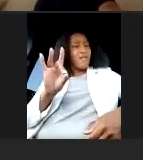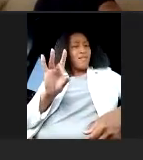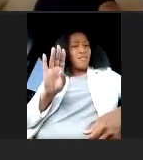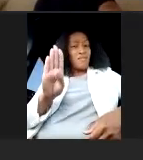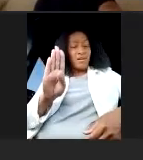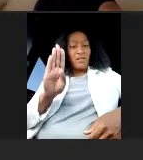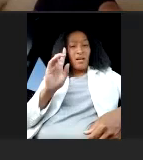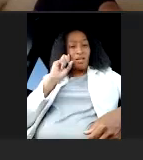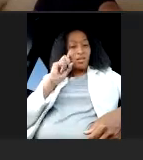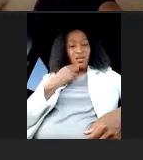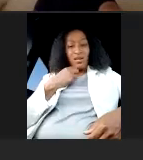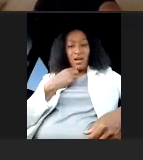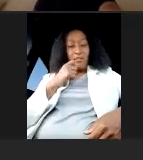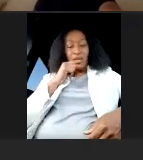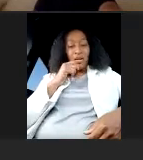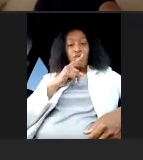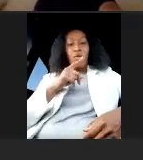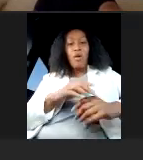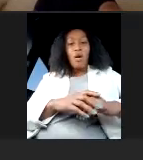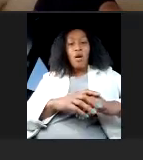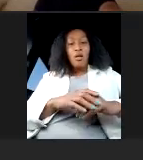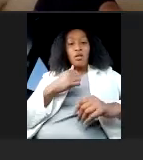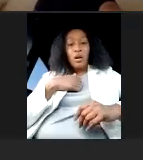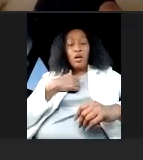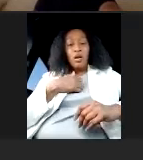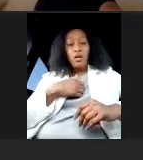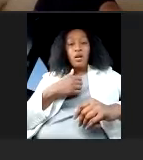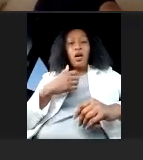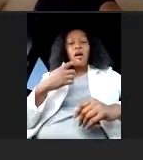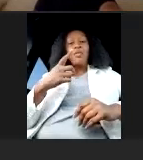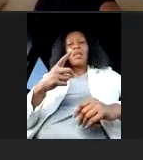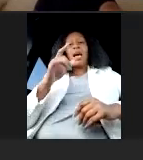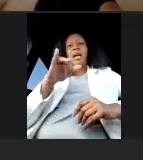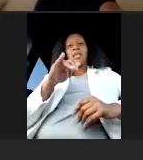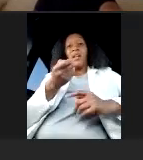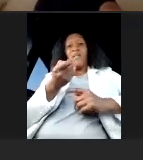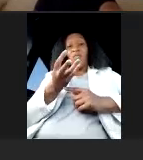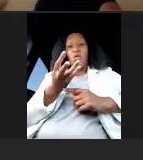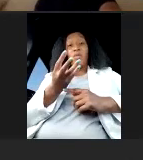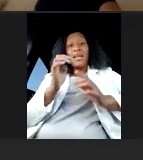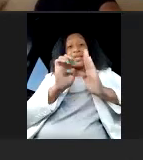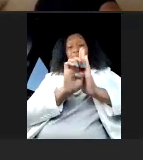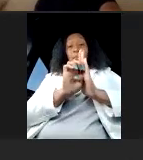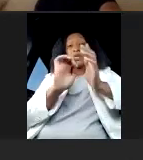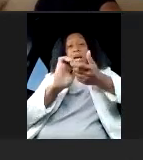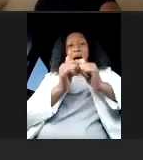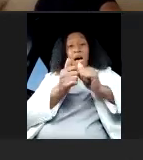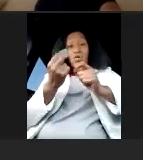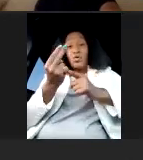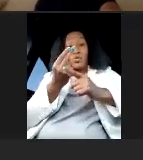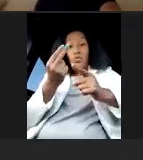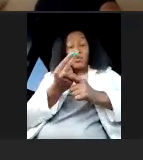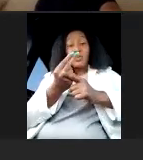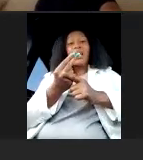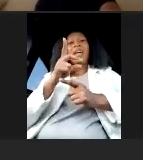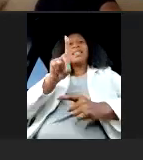those are a couple of examples of how you utilize the dimensional analysis technique to do a conversion. When you